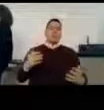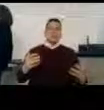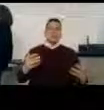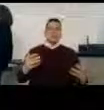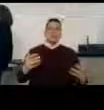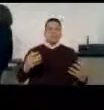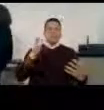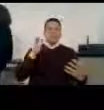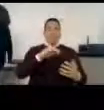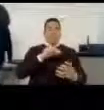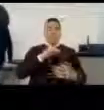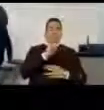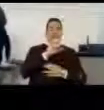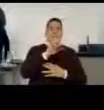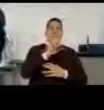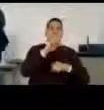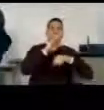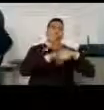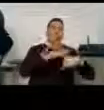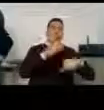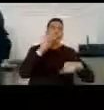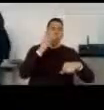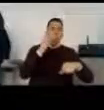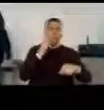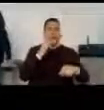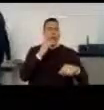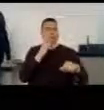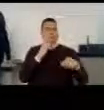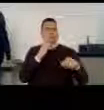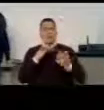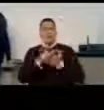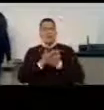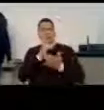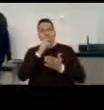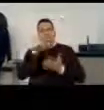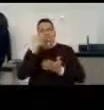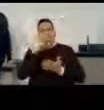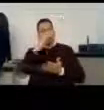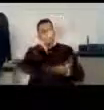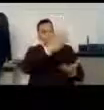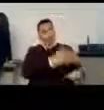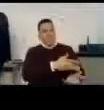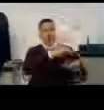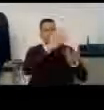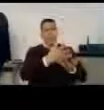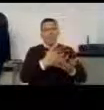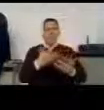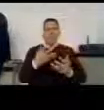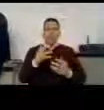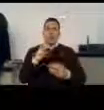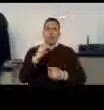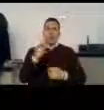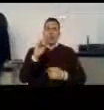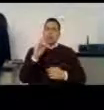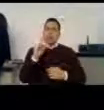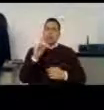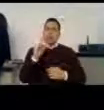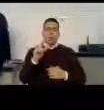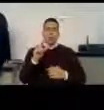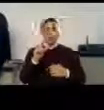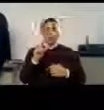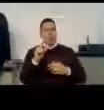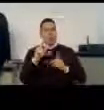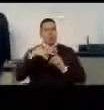And a lot of that has to do with social location, not understanding why a parent is doing more and understanding what the parent is